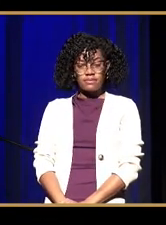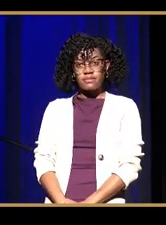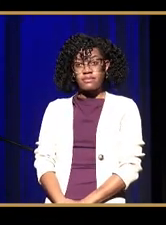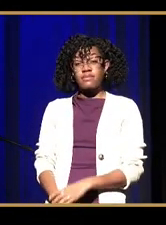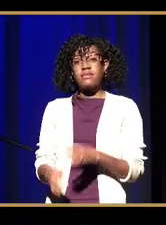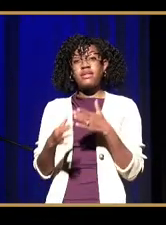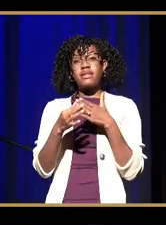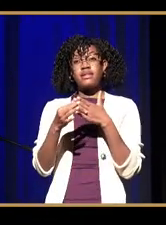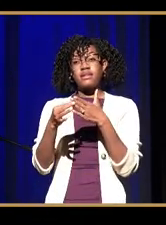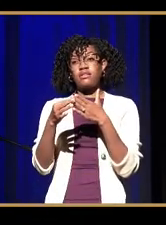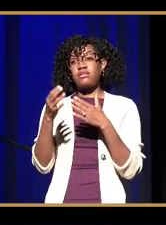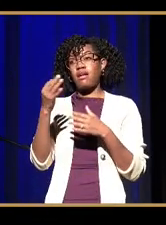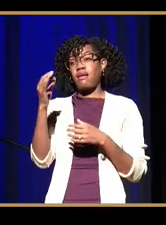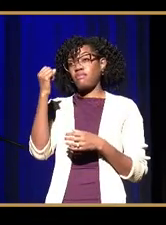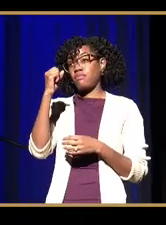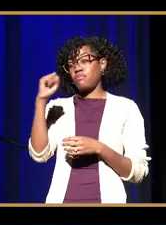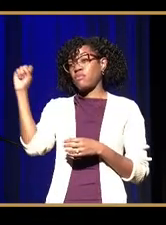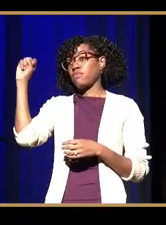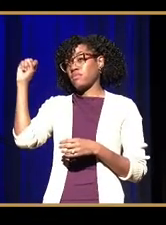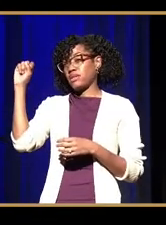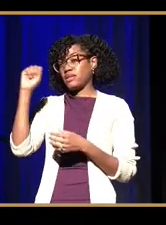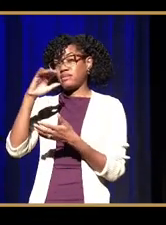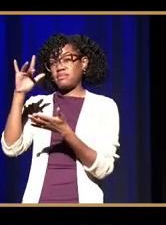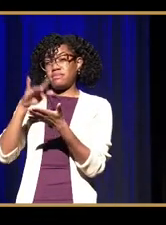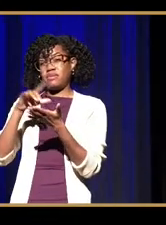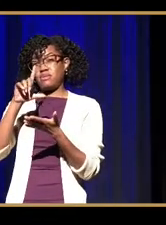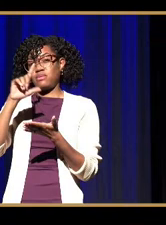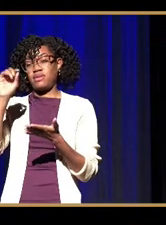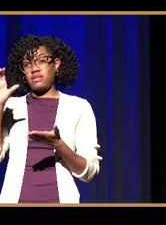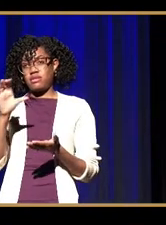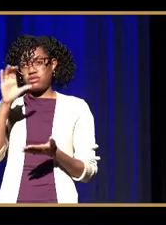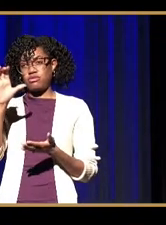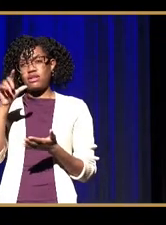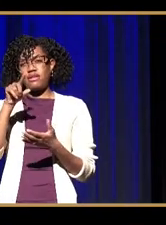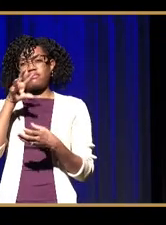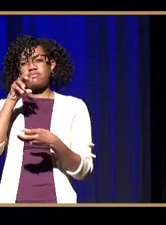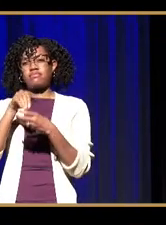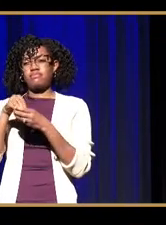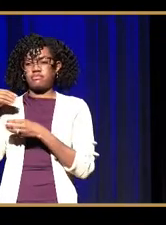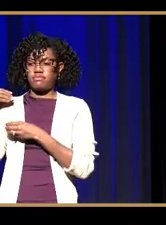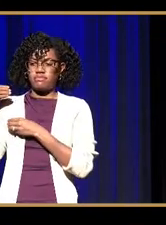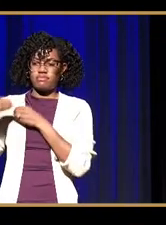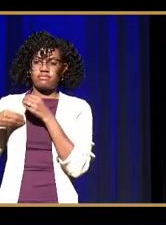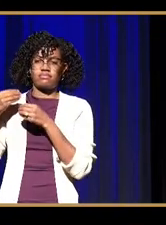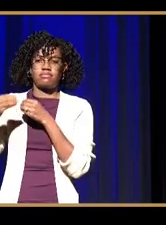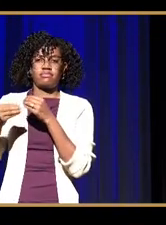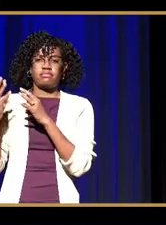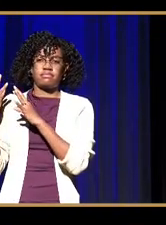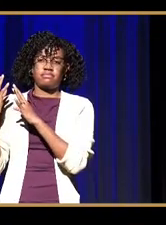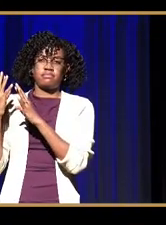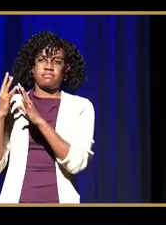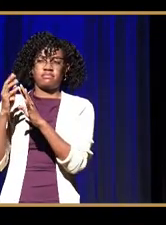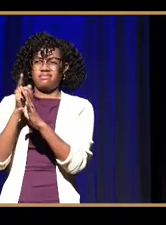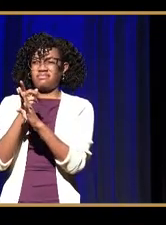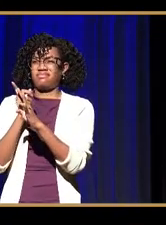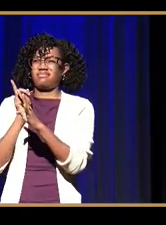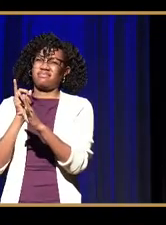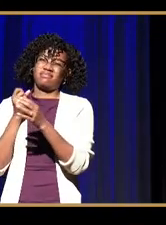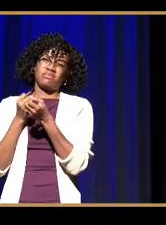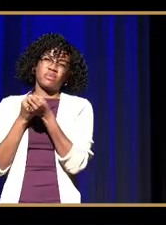The leaders of the movement in the mid-20th century were a part of a lineage of organizing that forms the foundation for